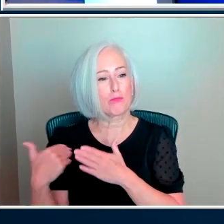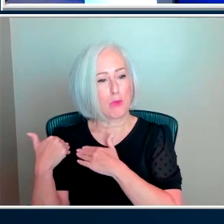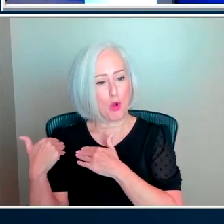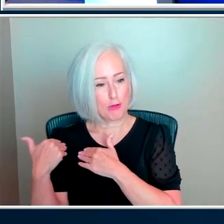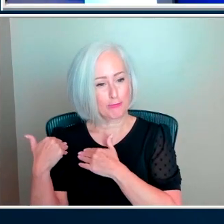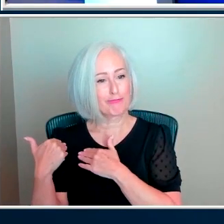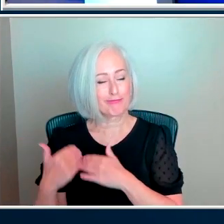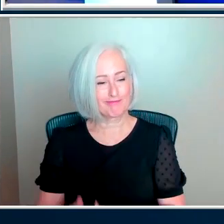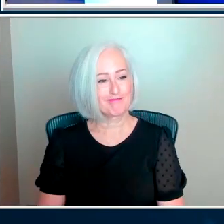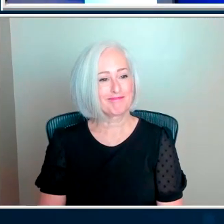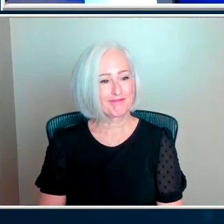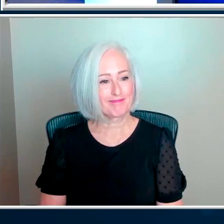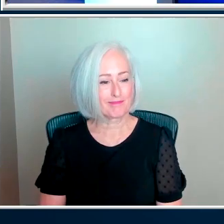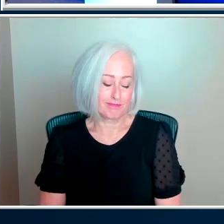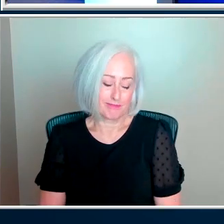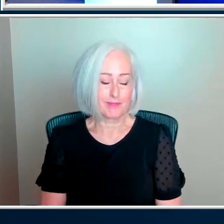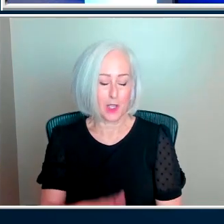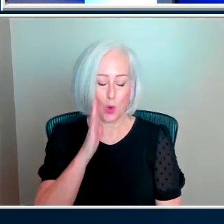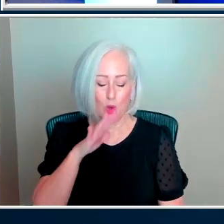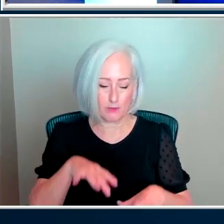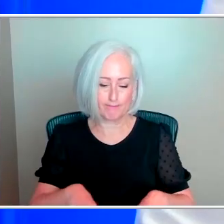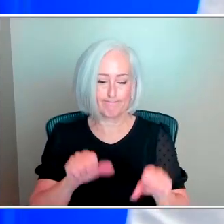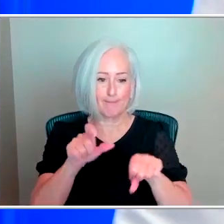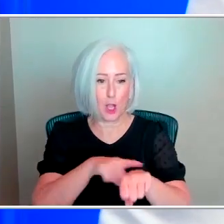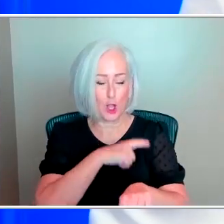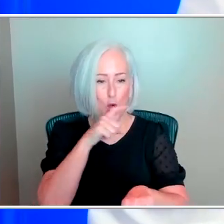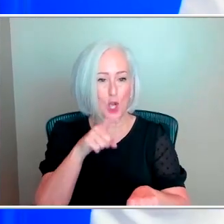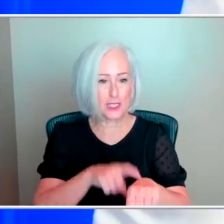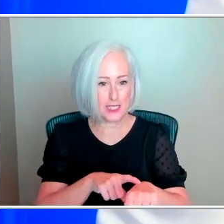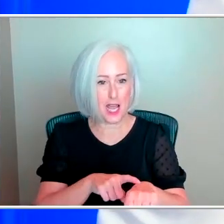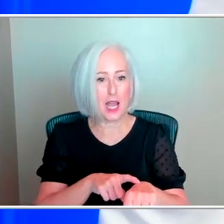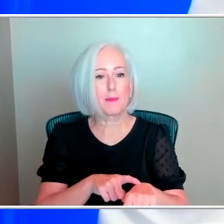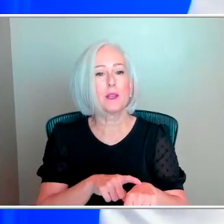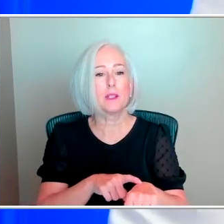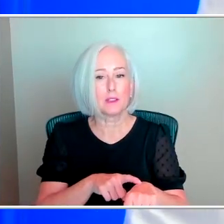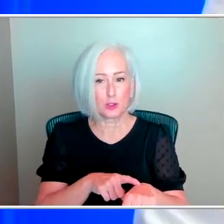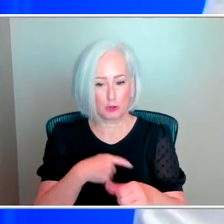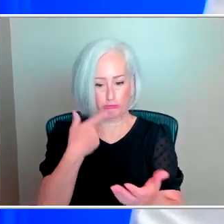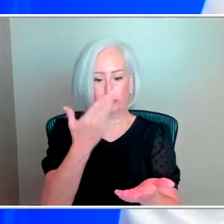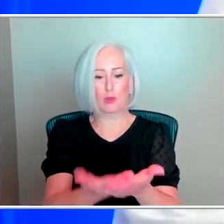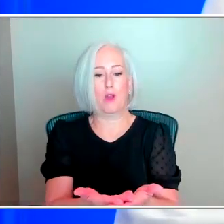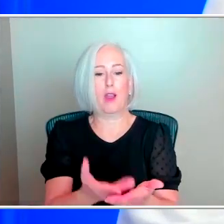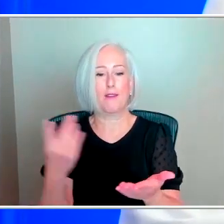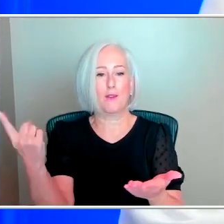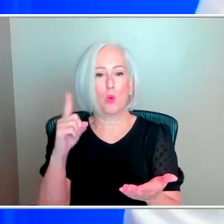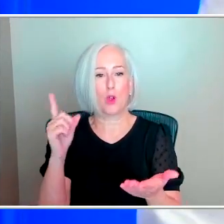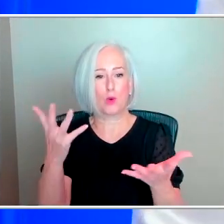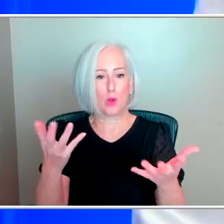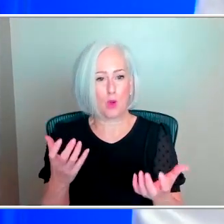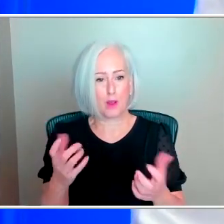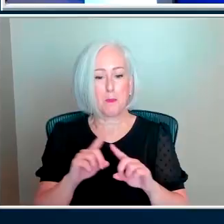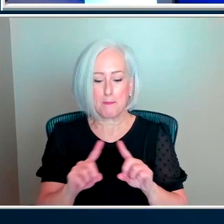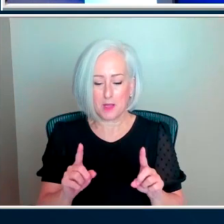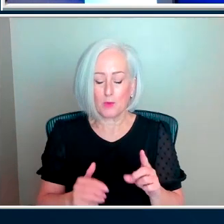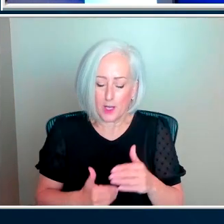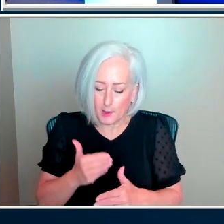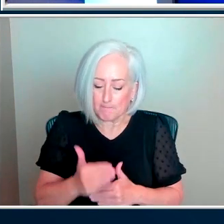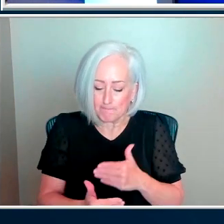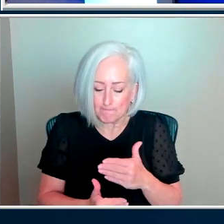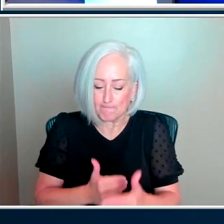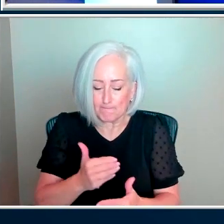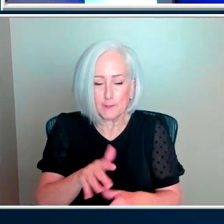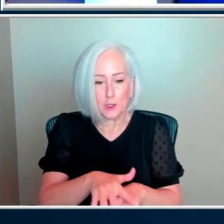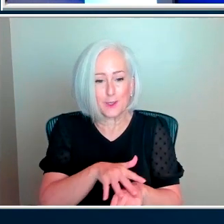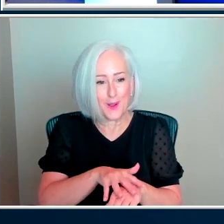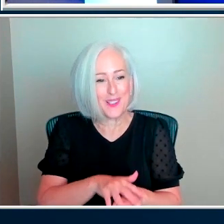it's going to take a long time to get to where we want to be, but we're making progress. Good. Ending on a